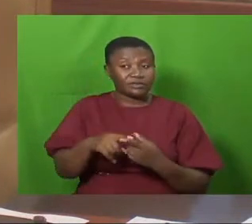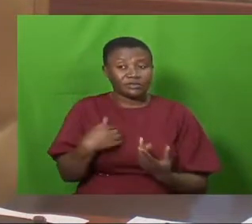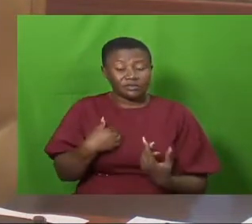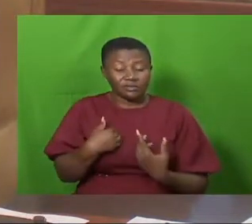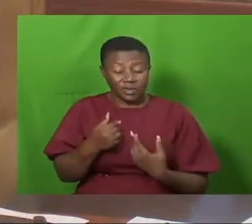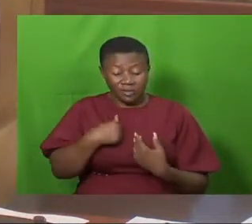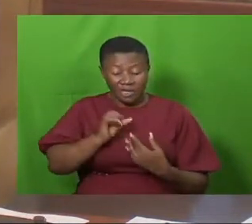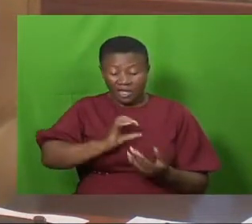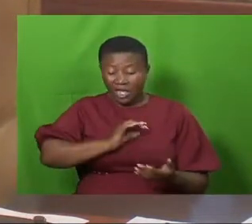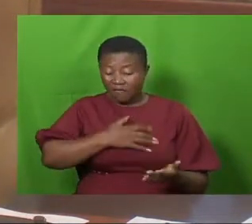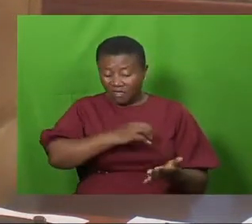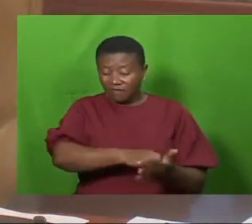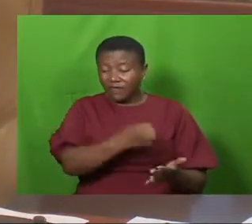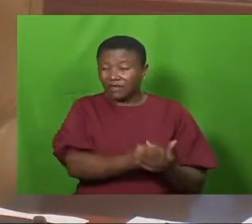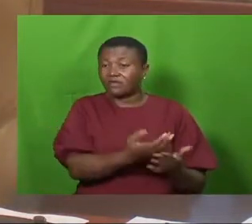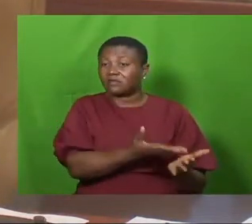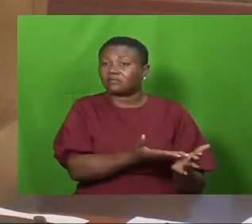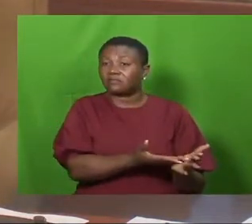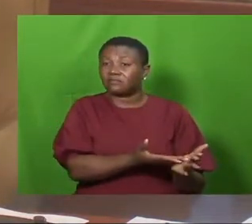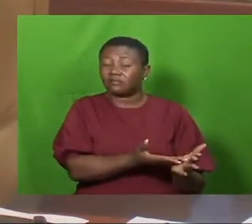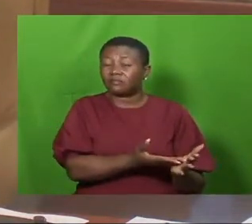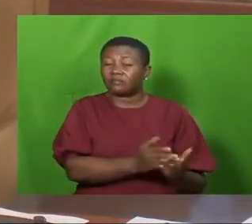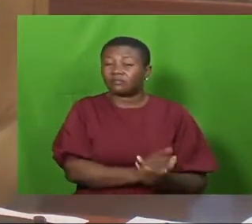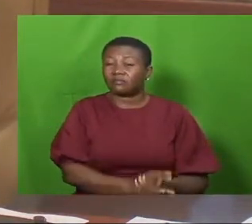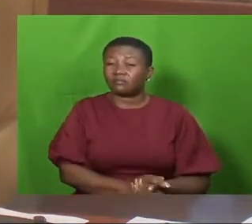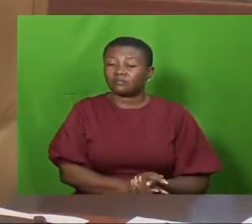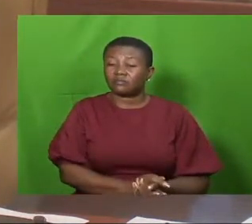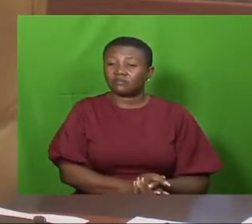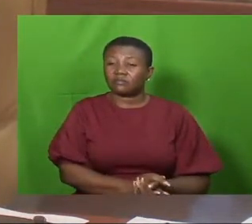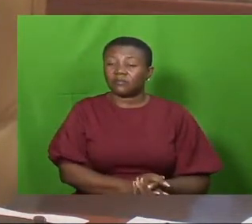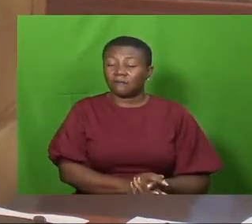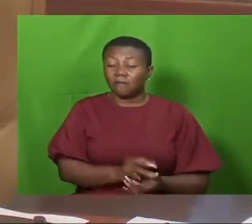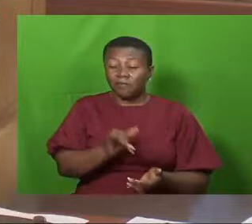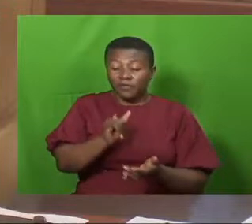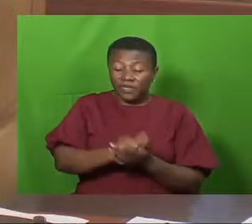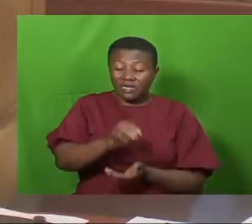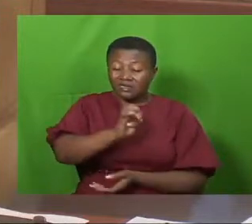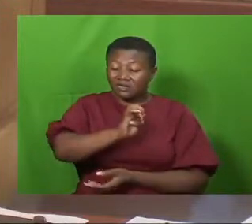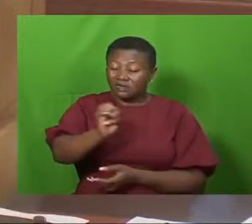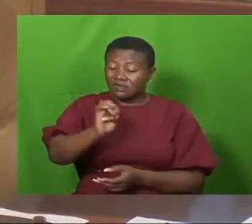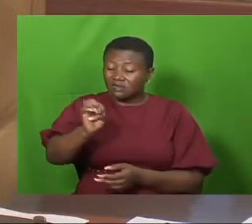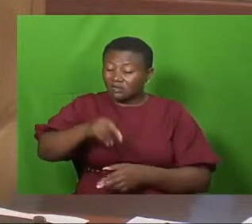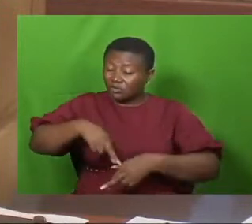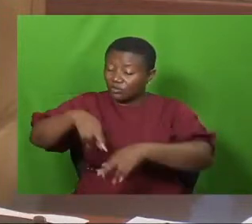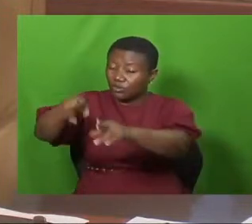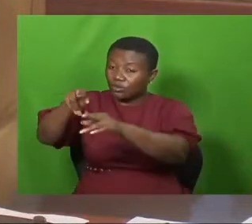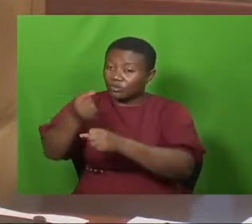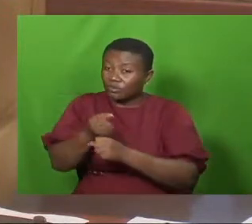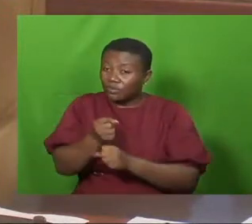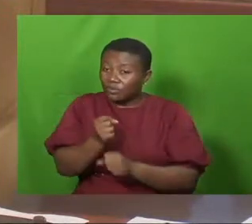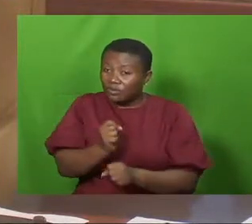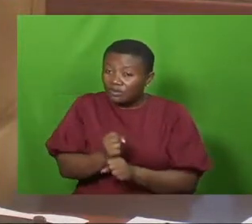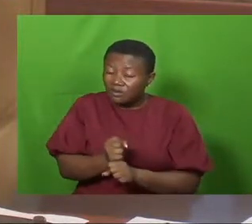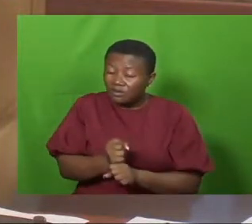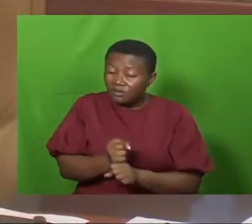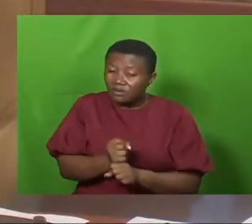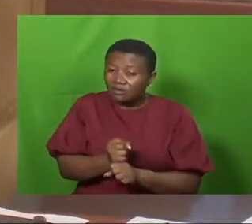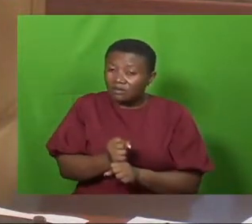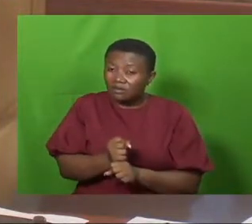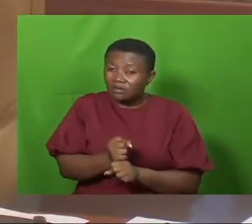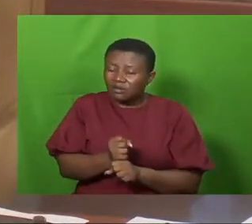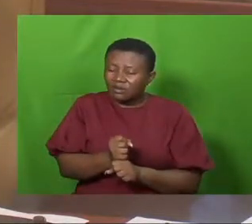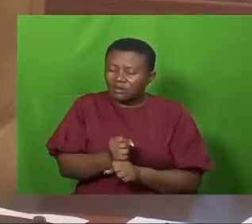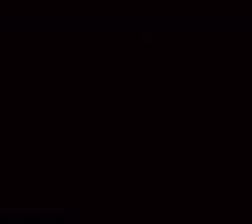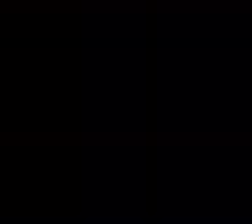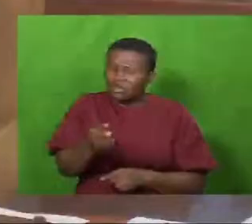facts. Now, even that Eastern Corridor fiber that was put in place during the previous administration was done in such a